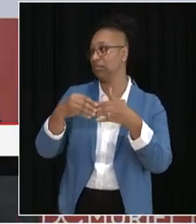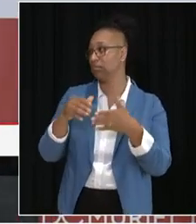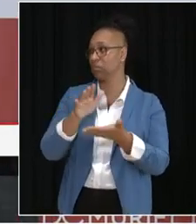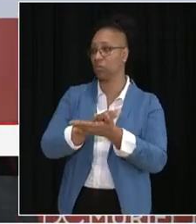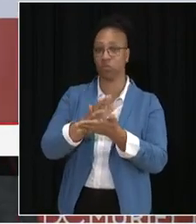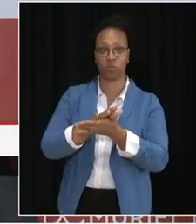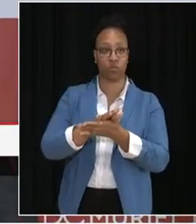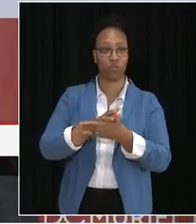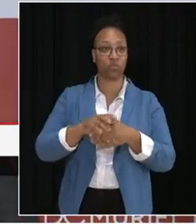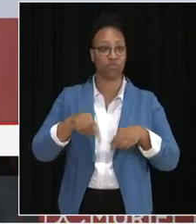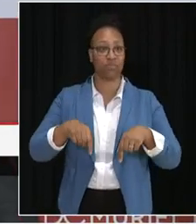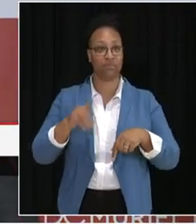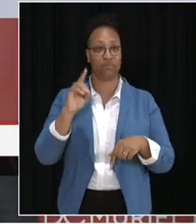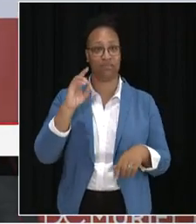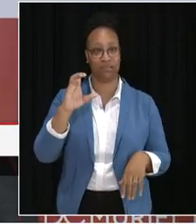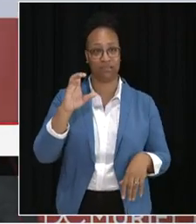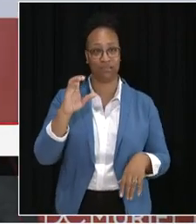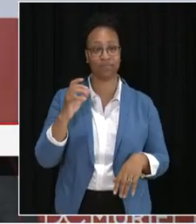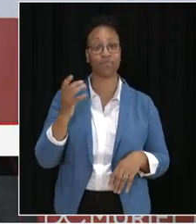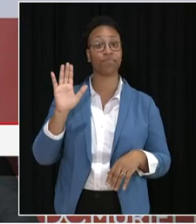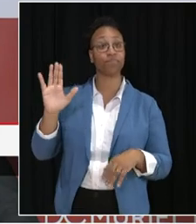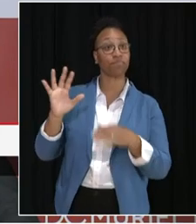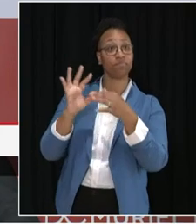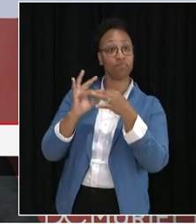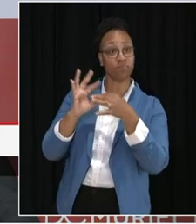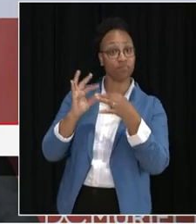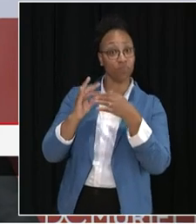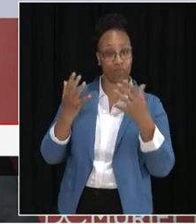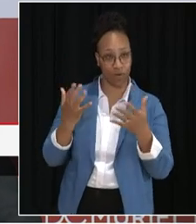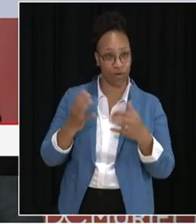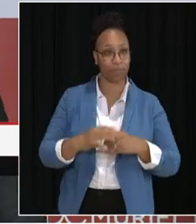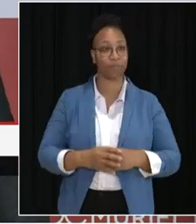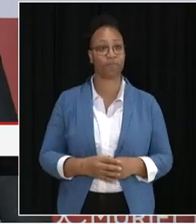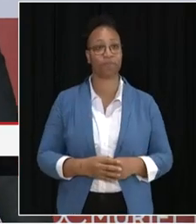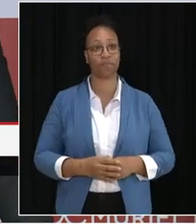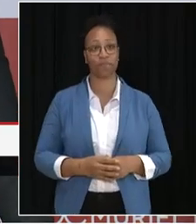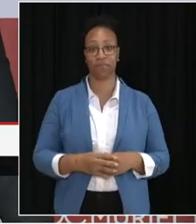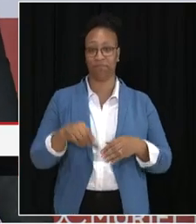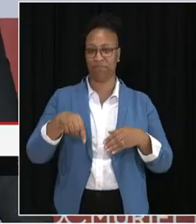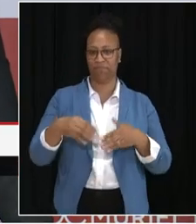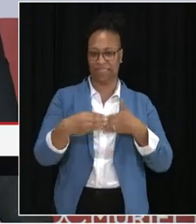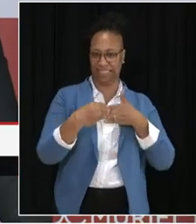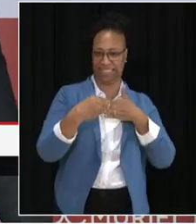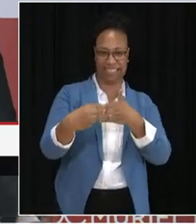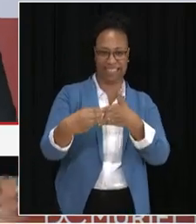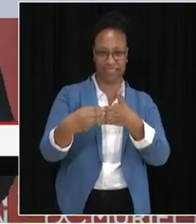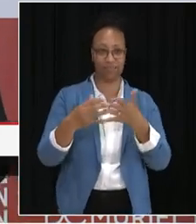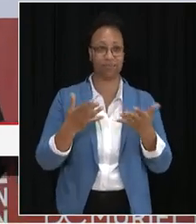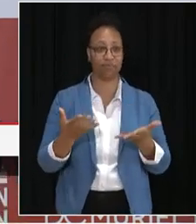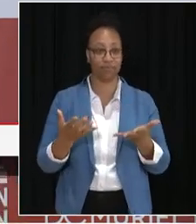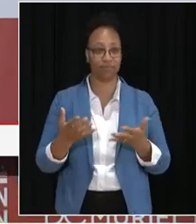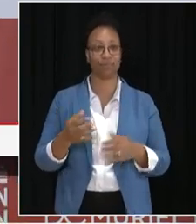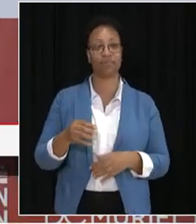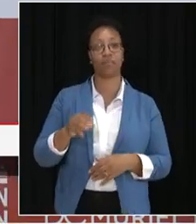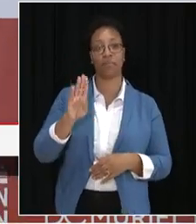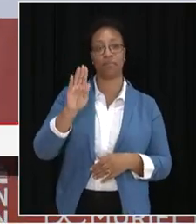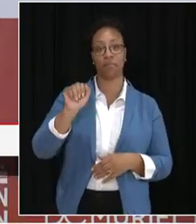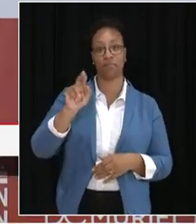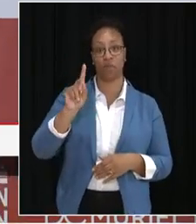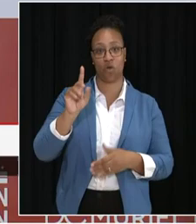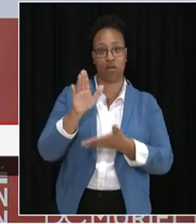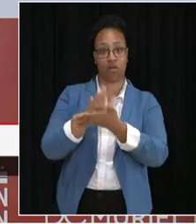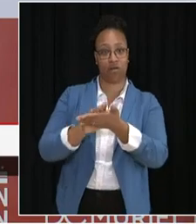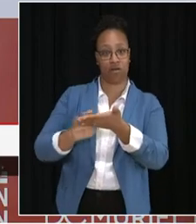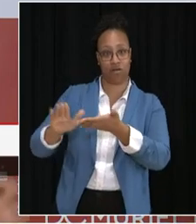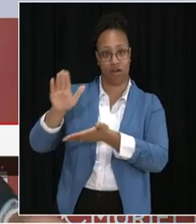the leader of Bard College. So we have the pleasure of having Dr. Stein here today, and he's been extremely supportive of